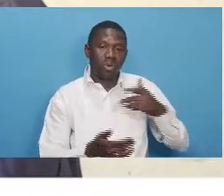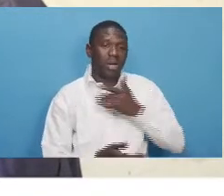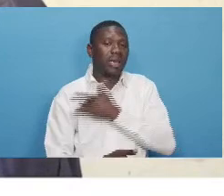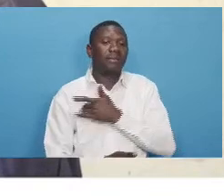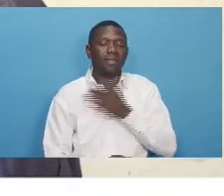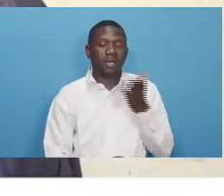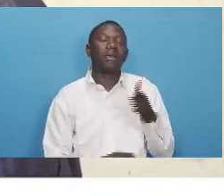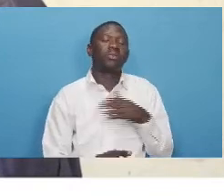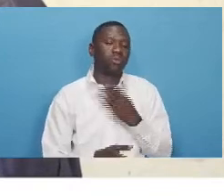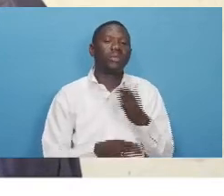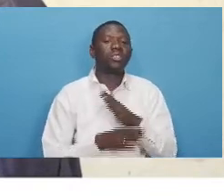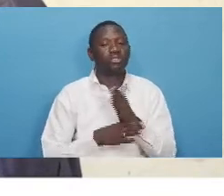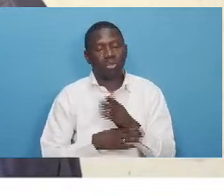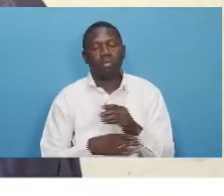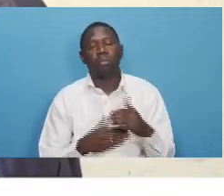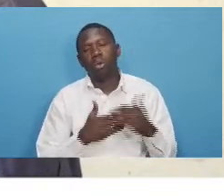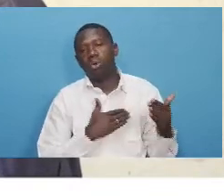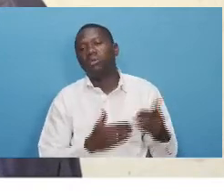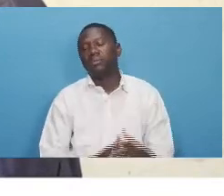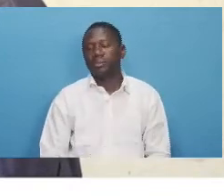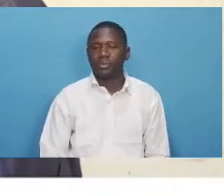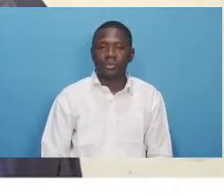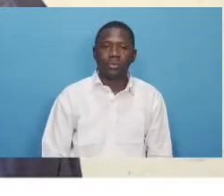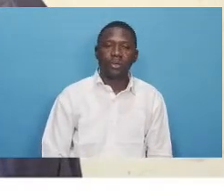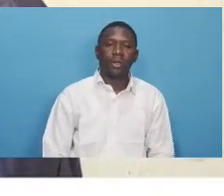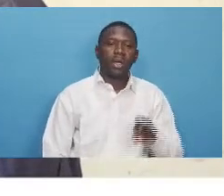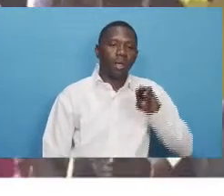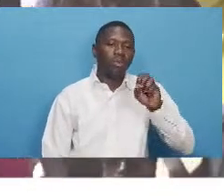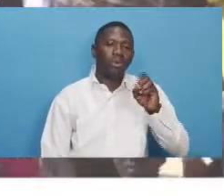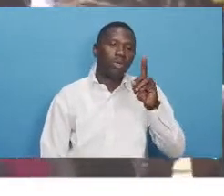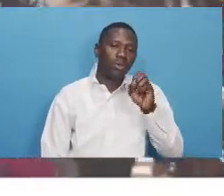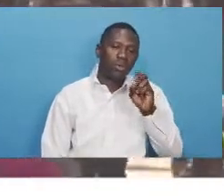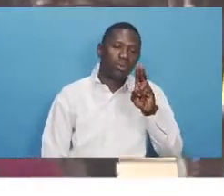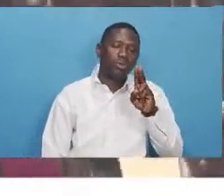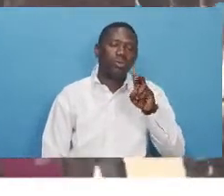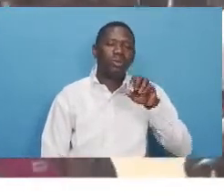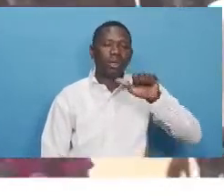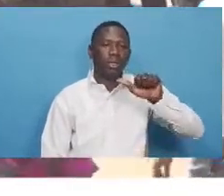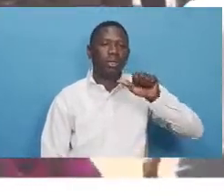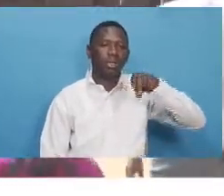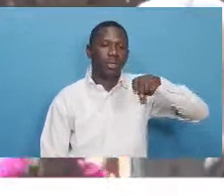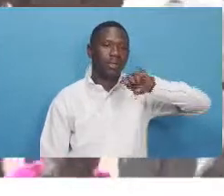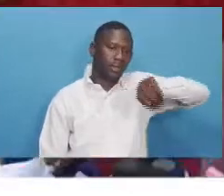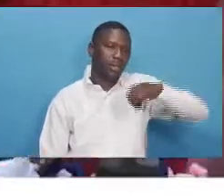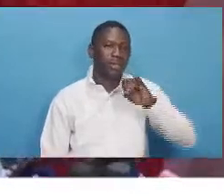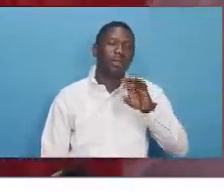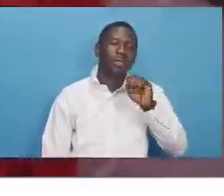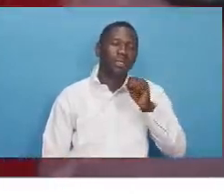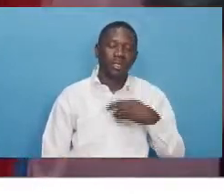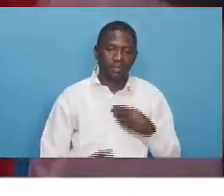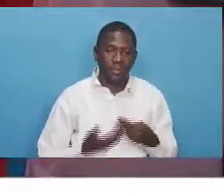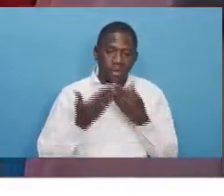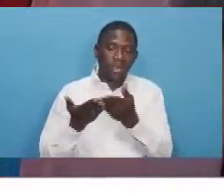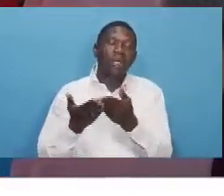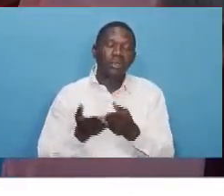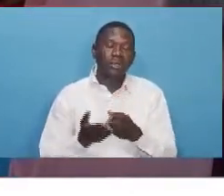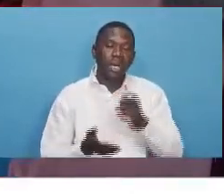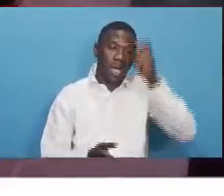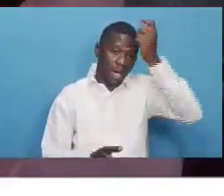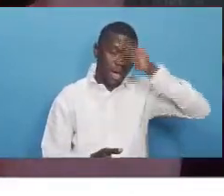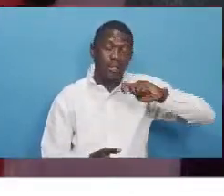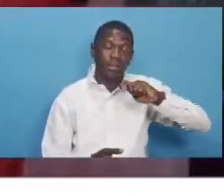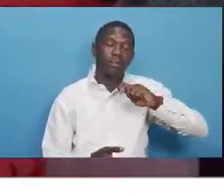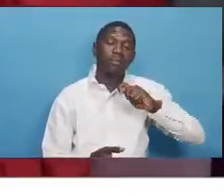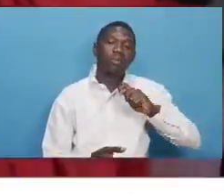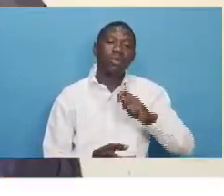Modu Njai added that a letter has been sent to the Office of the Inspector General of Police requesting 10 days permit, which has now